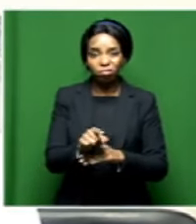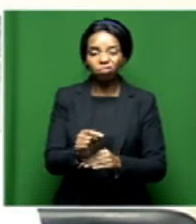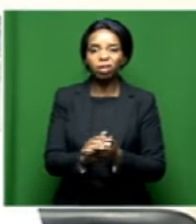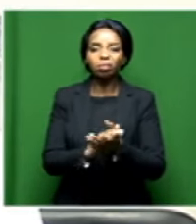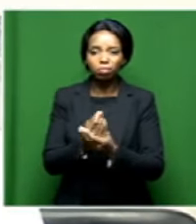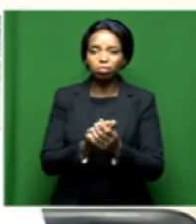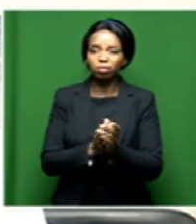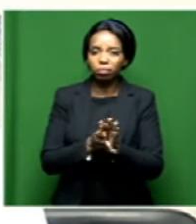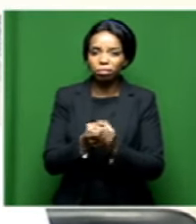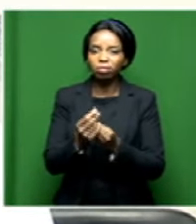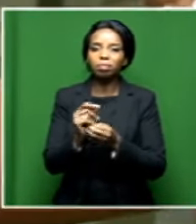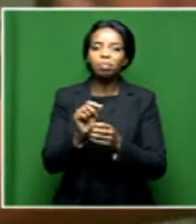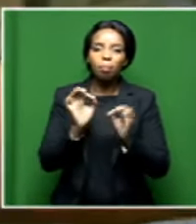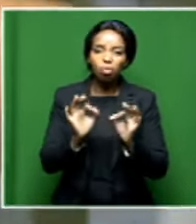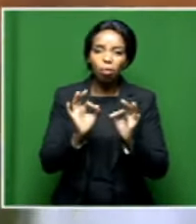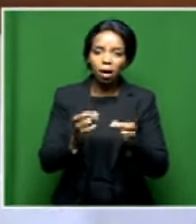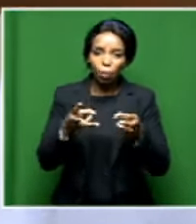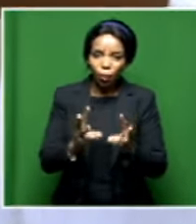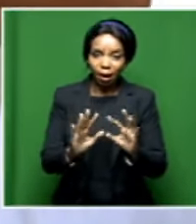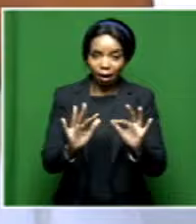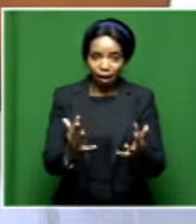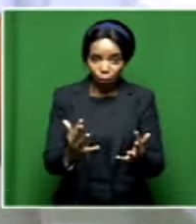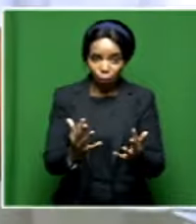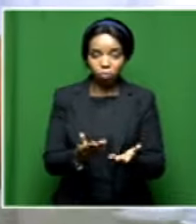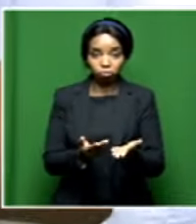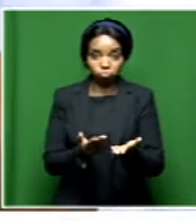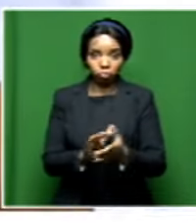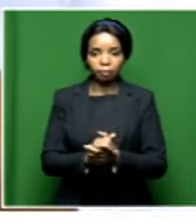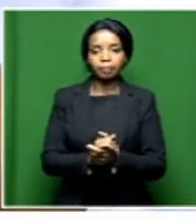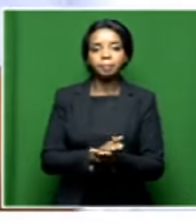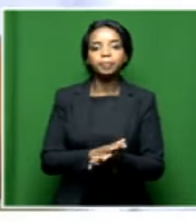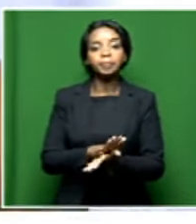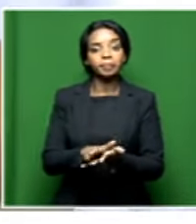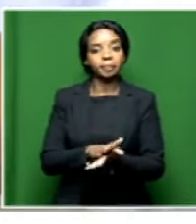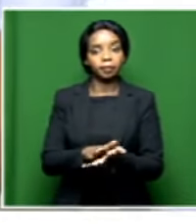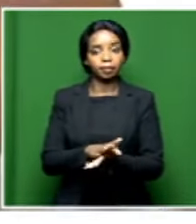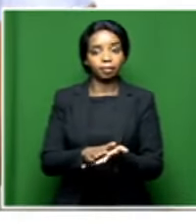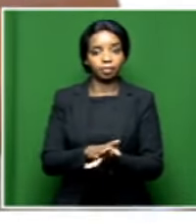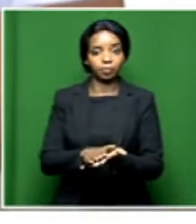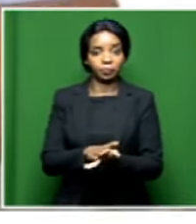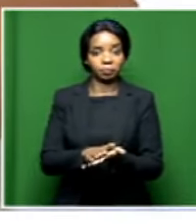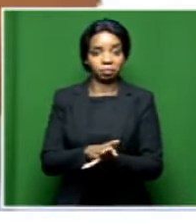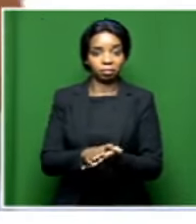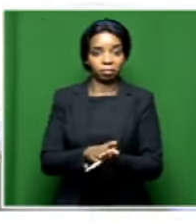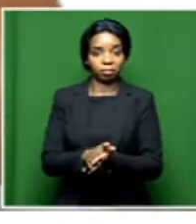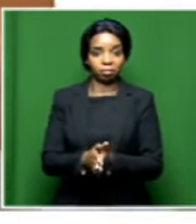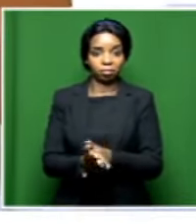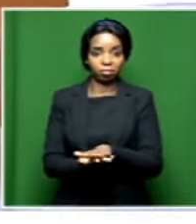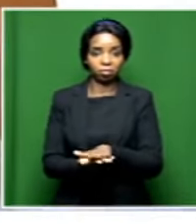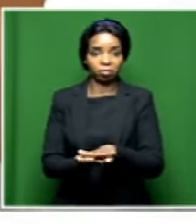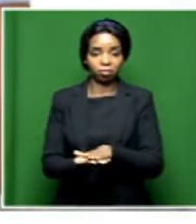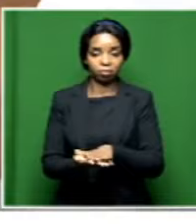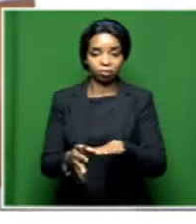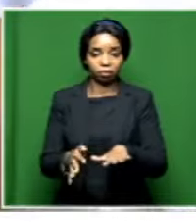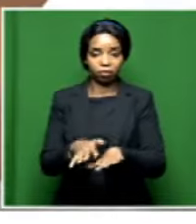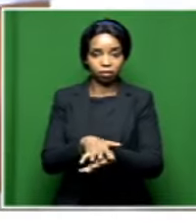the proper way to sanitize. And you start by rubbing your palms against each other. And